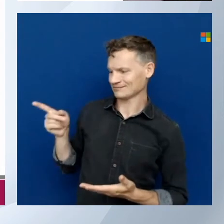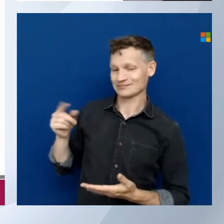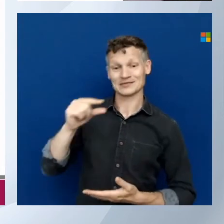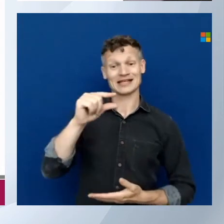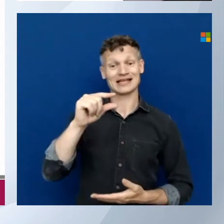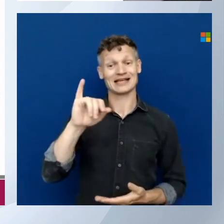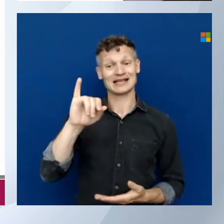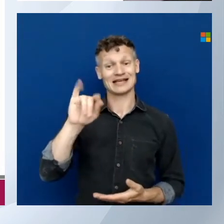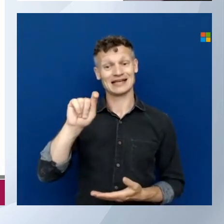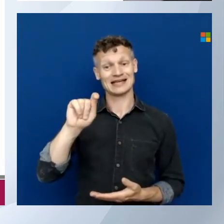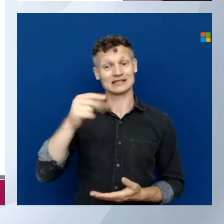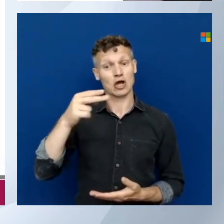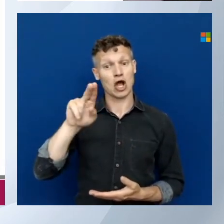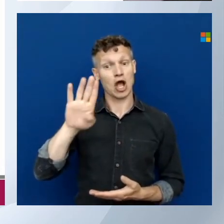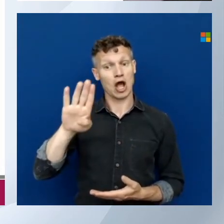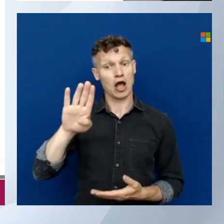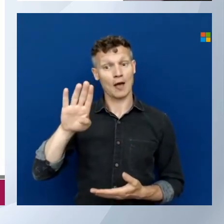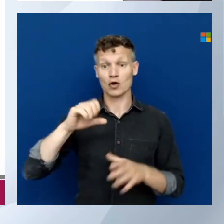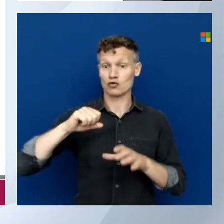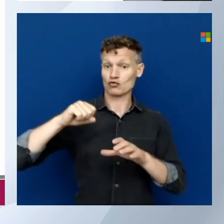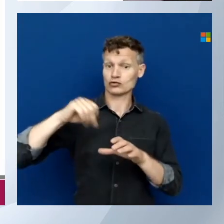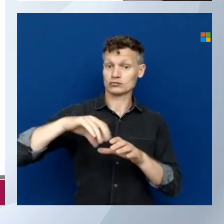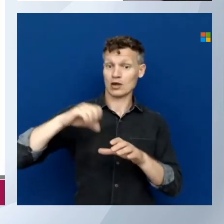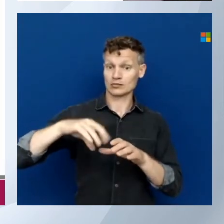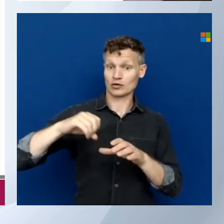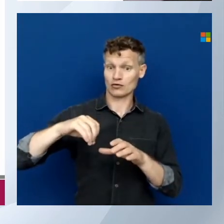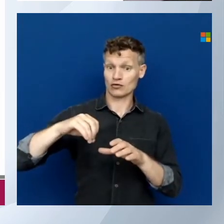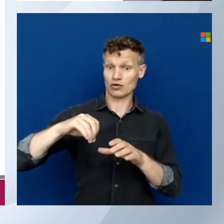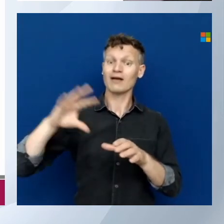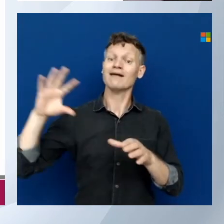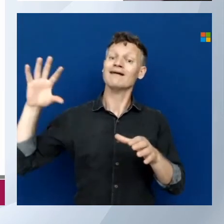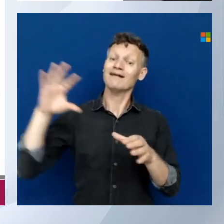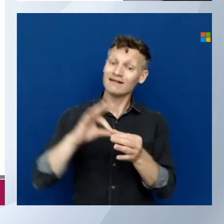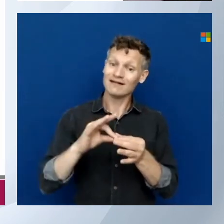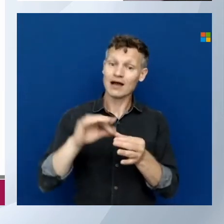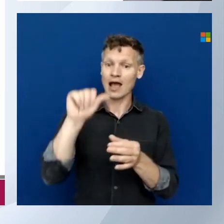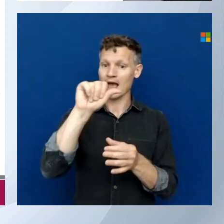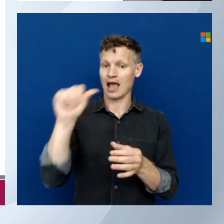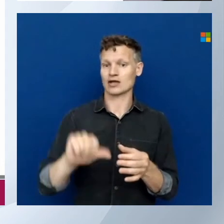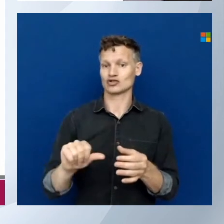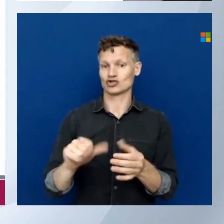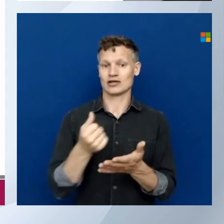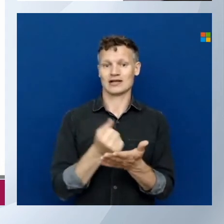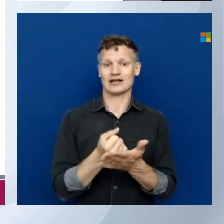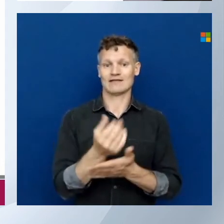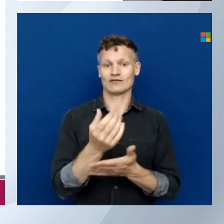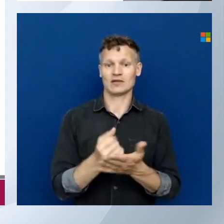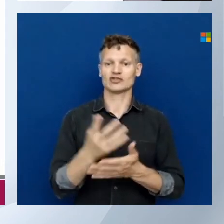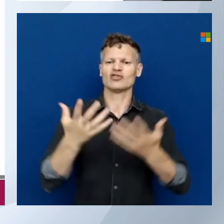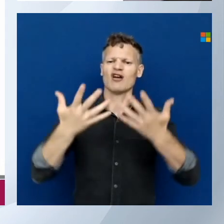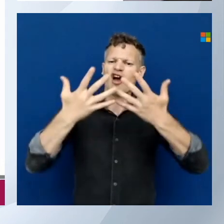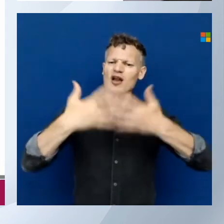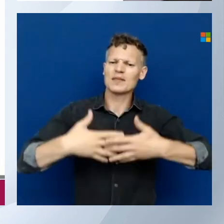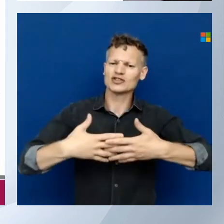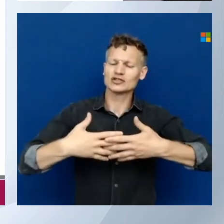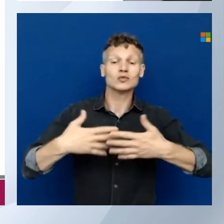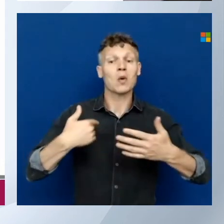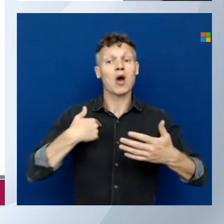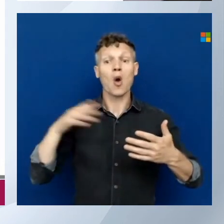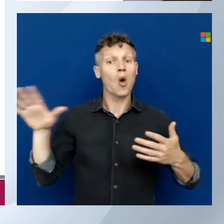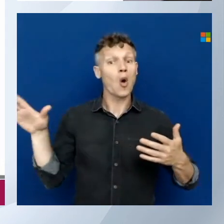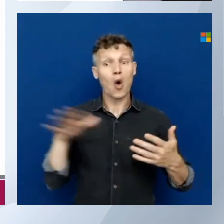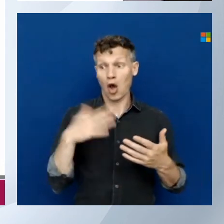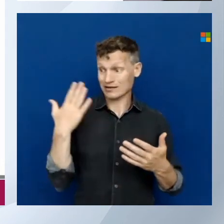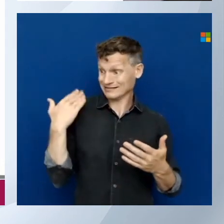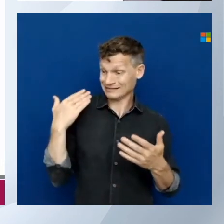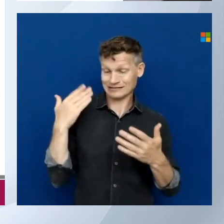Automation, and I'll make sure that I upload all the scripts that were used with the demos and all the videos and the presentation